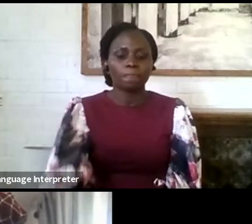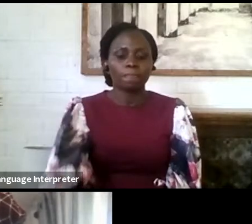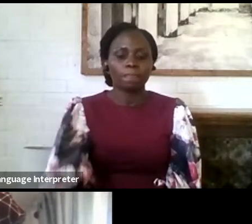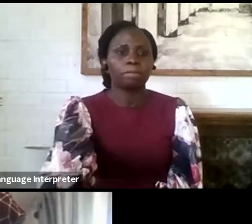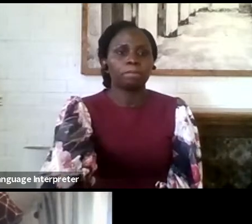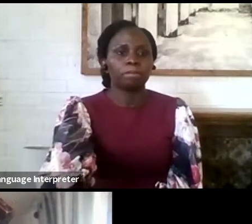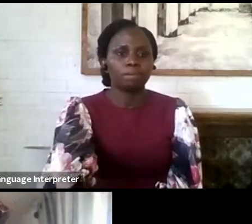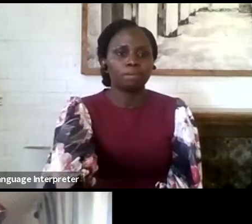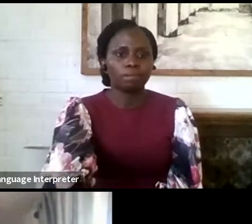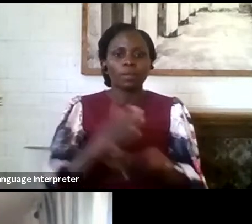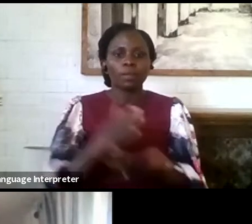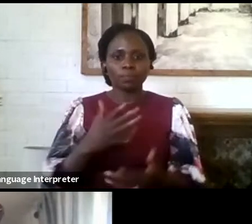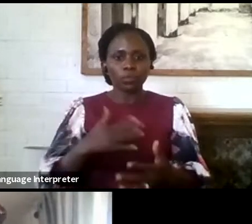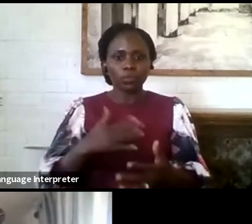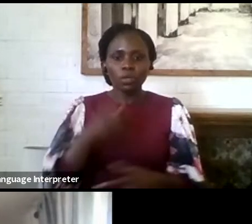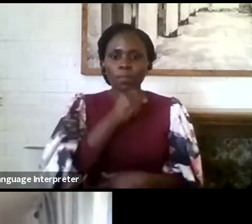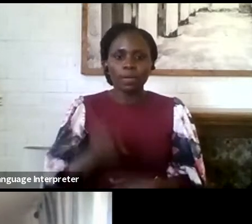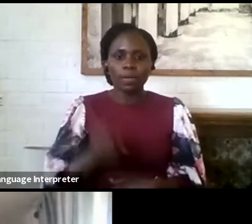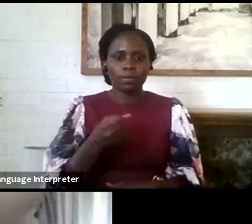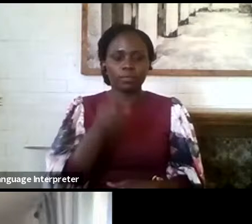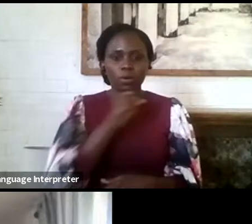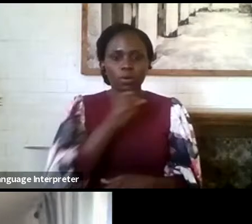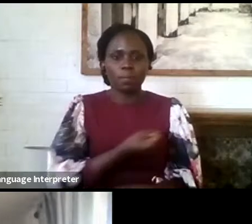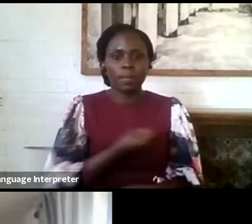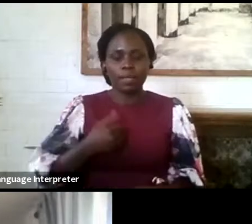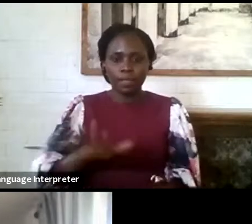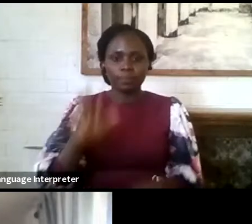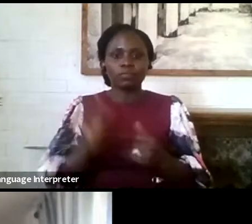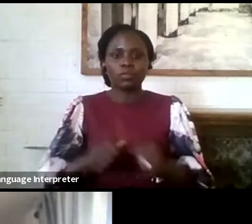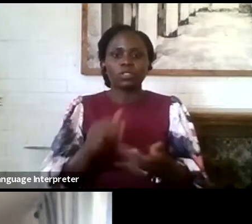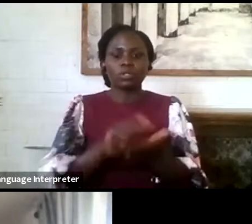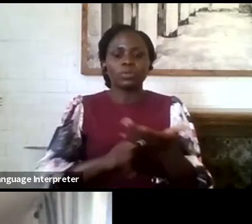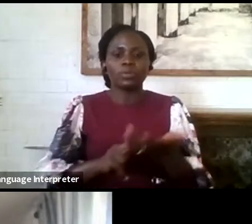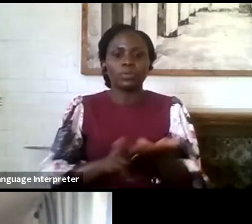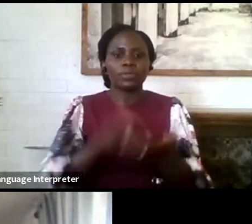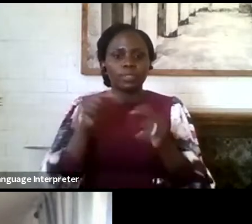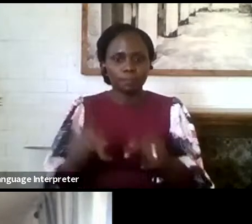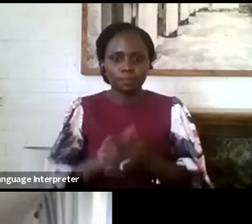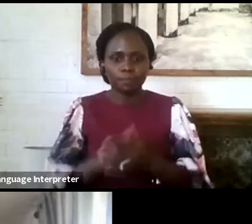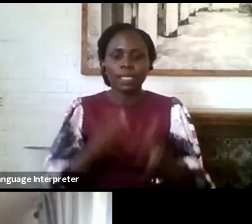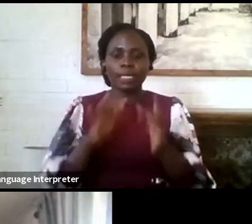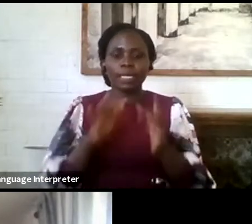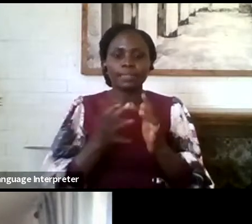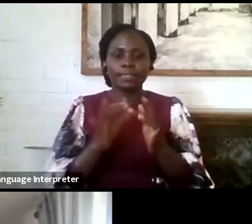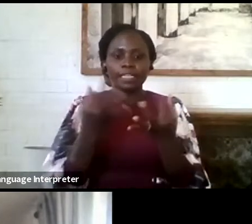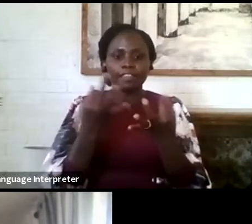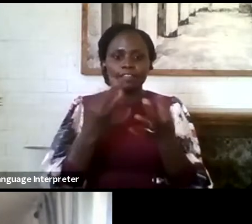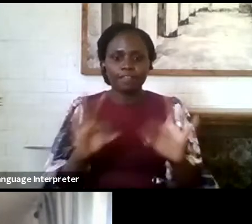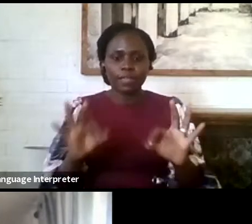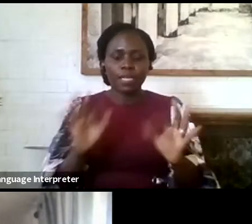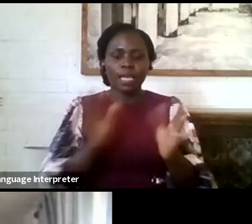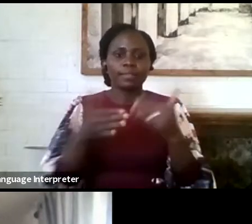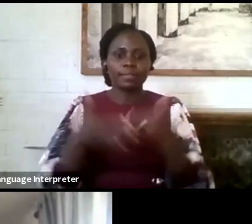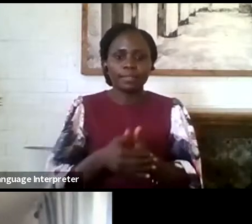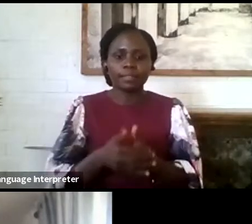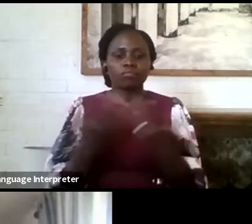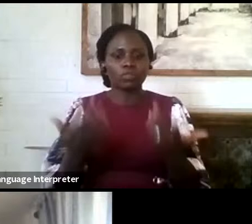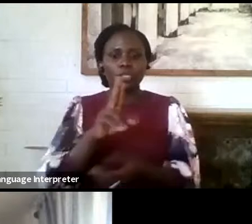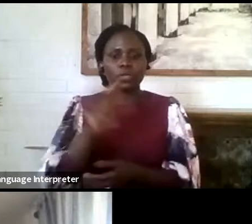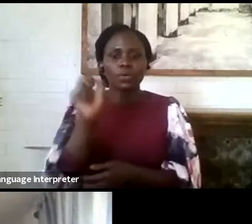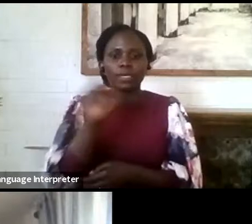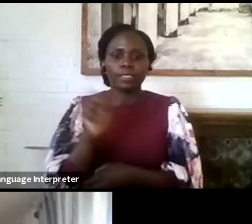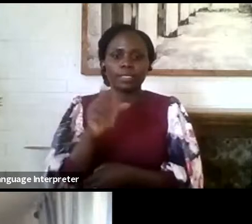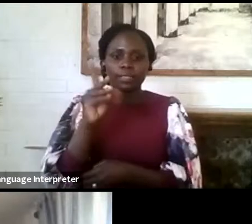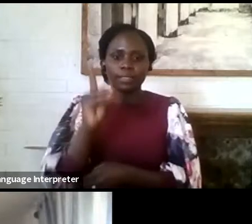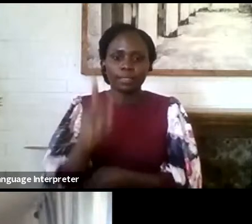use them with little hesitation. Internet-free access via USSD is a key way to achieving this